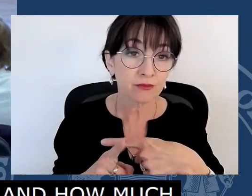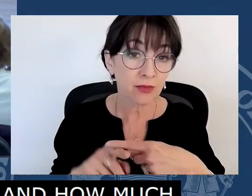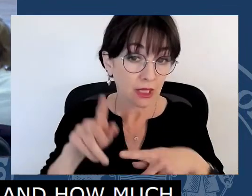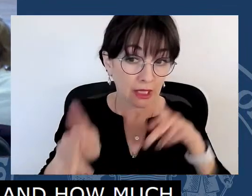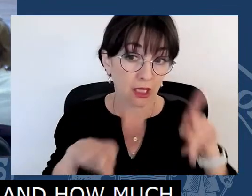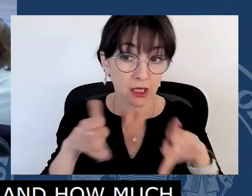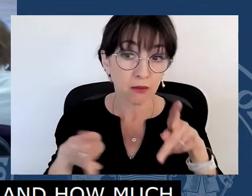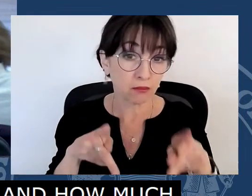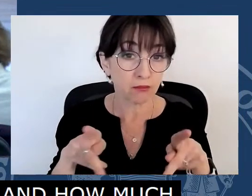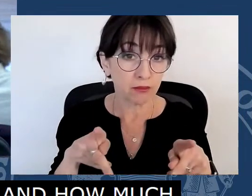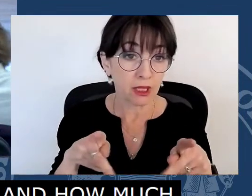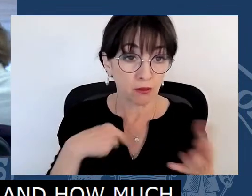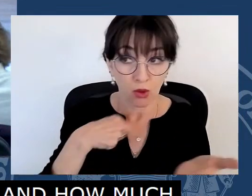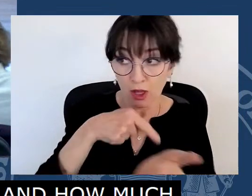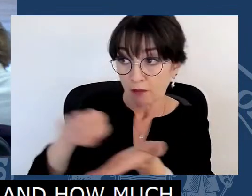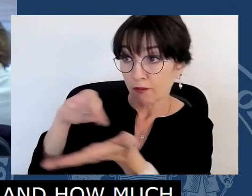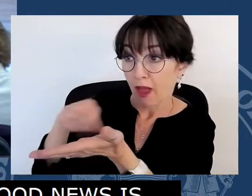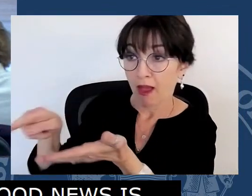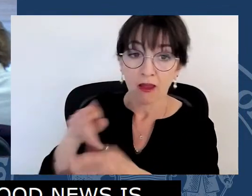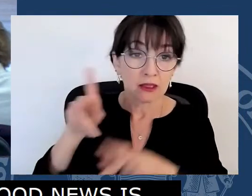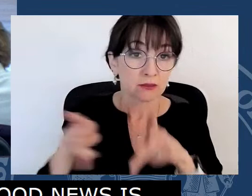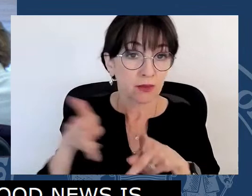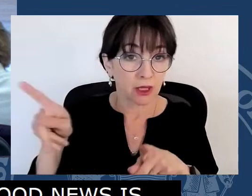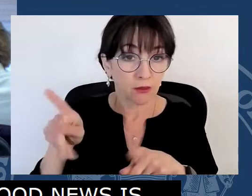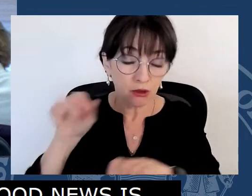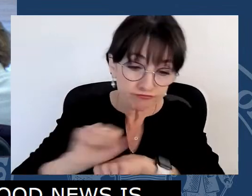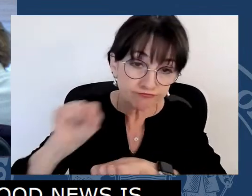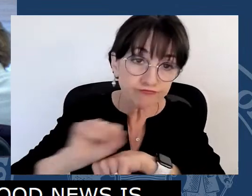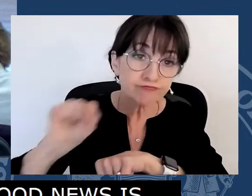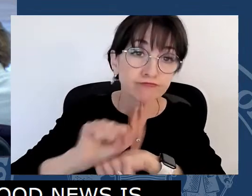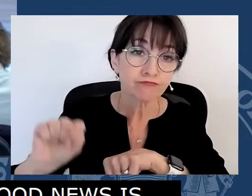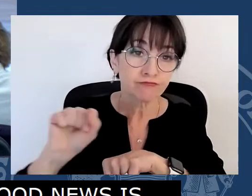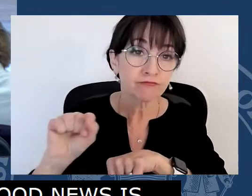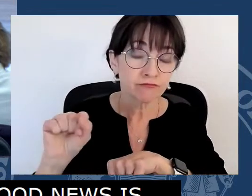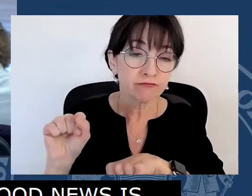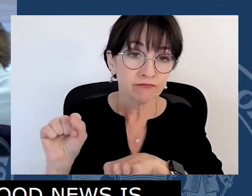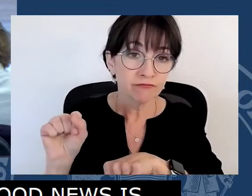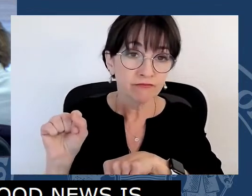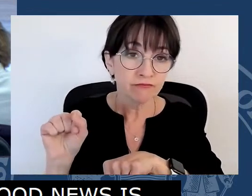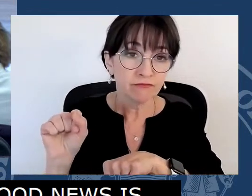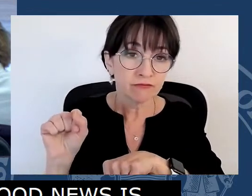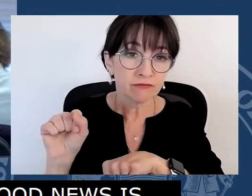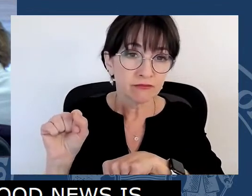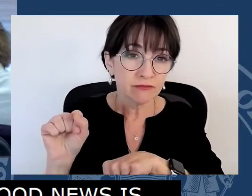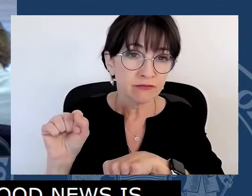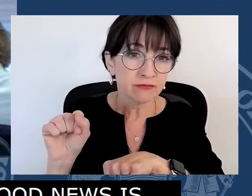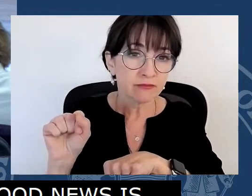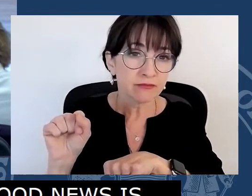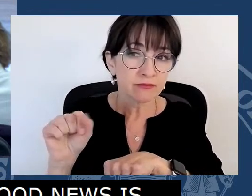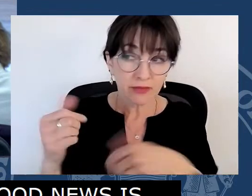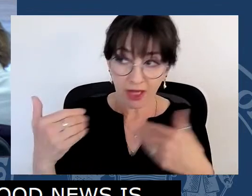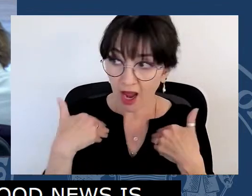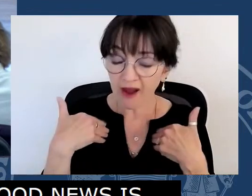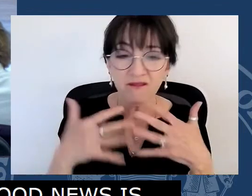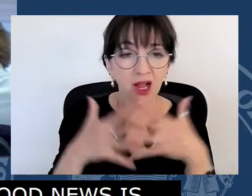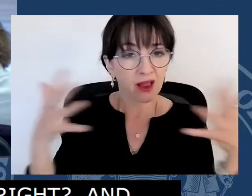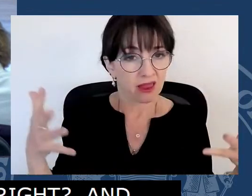to do that work, right? And that we have a lot of